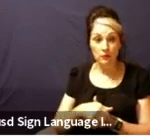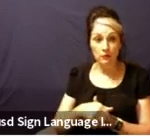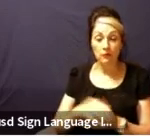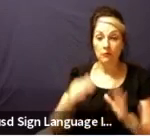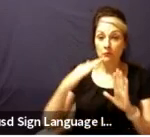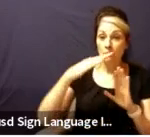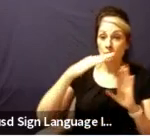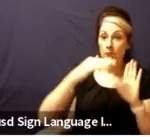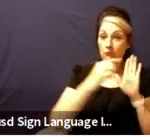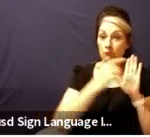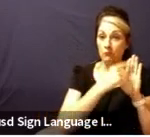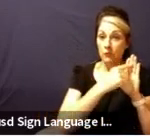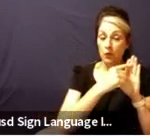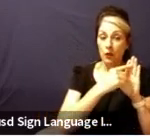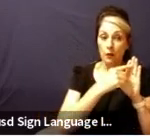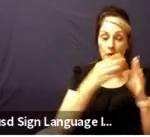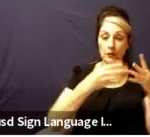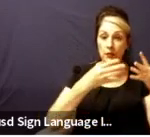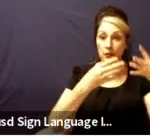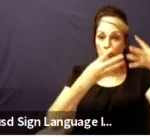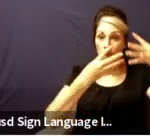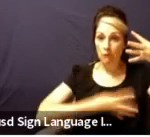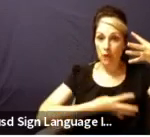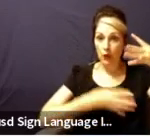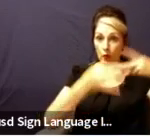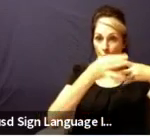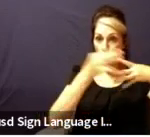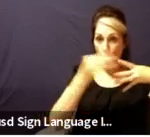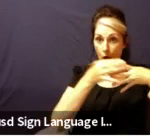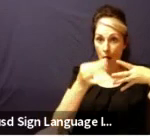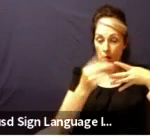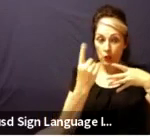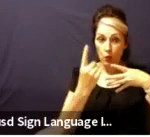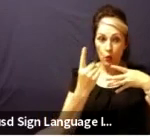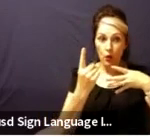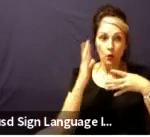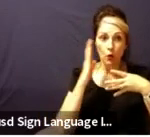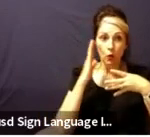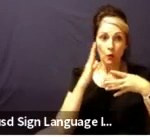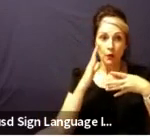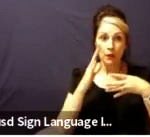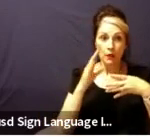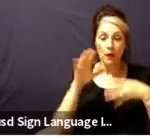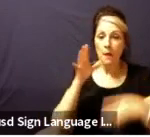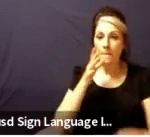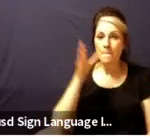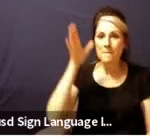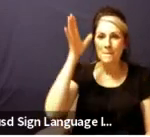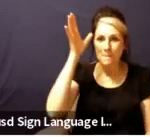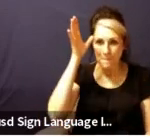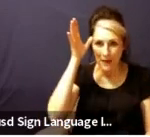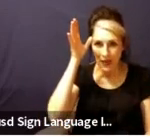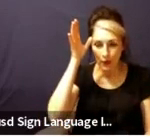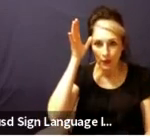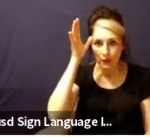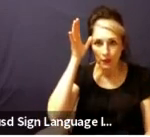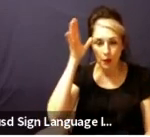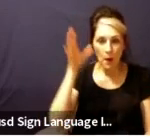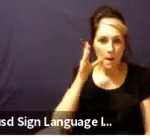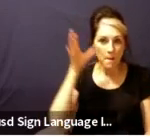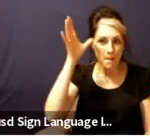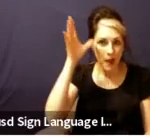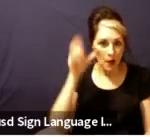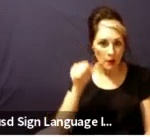top, you'll see some menu options. One of those menu options would be parent or parents. You will